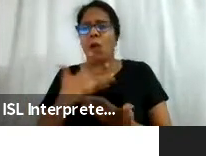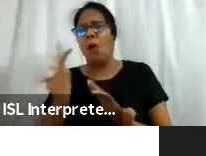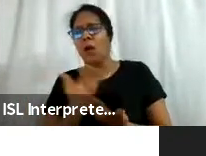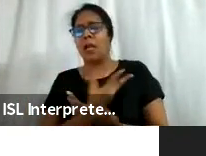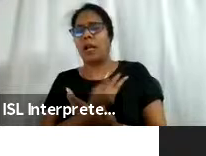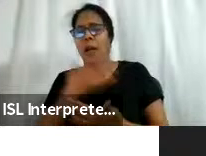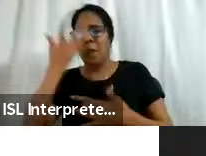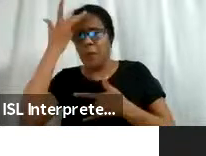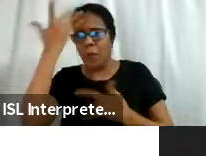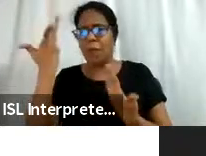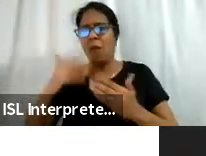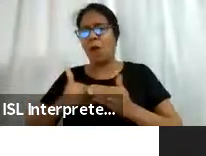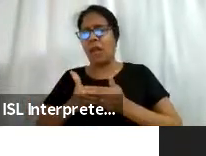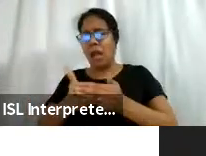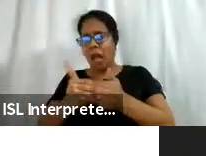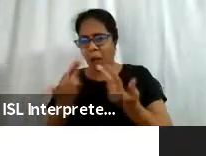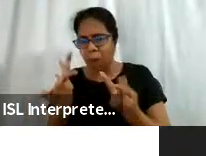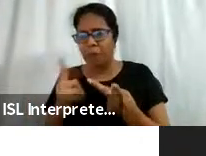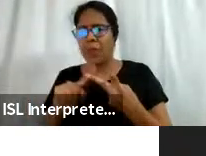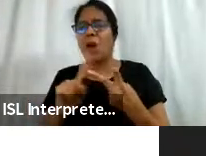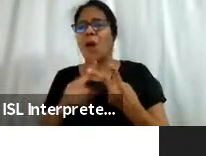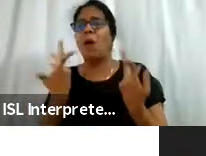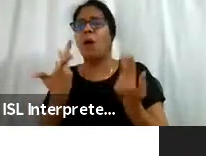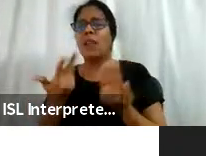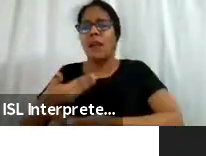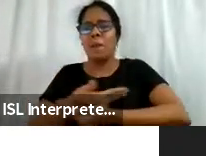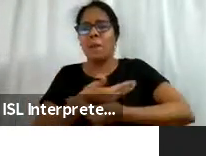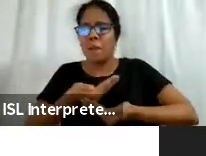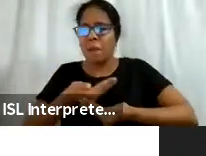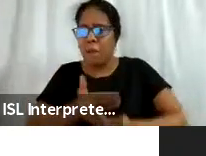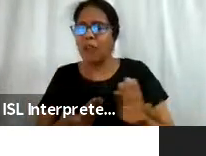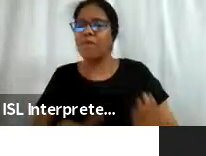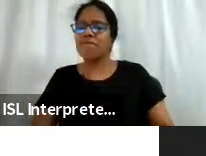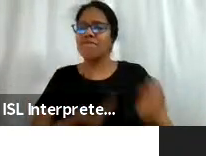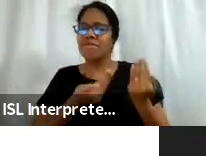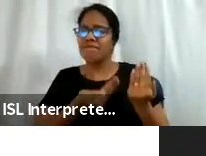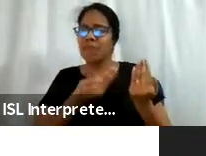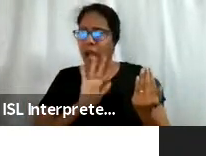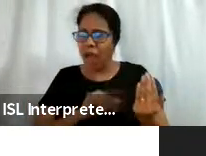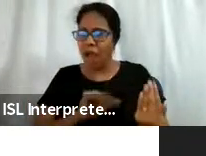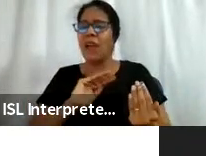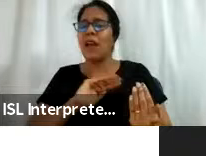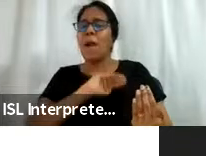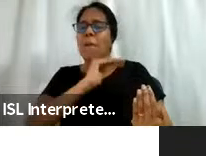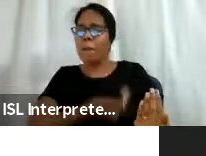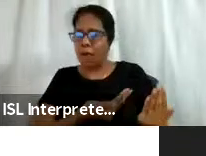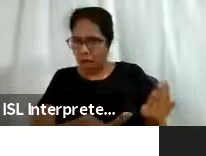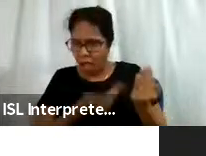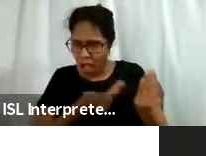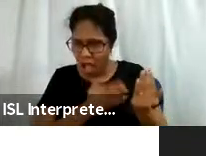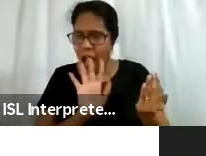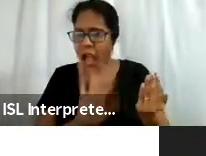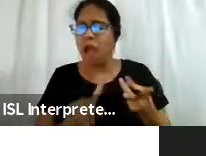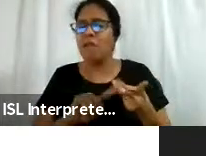you're pregnant or breastfeeding, please consult your cardiologist, endocrinologist, or your gynae or